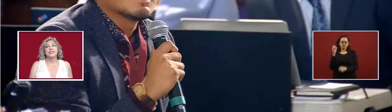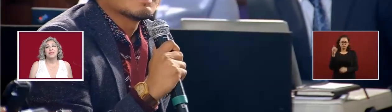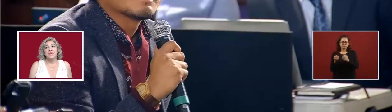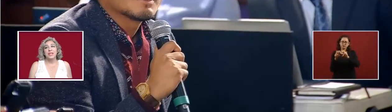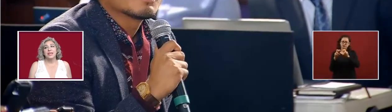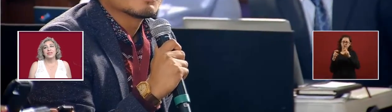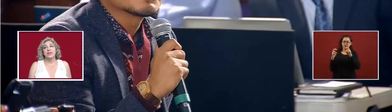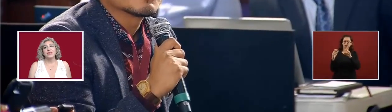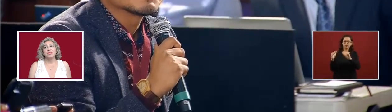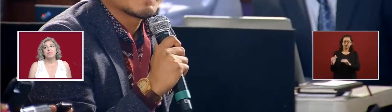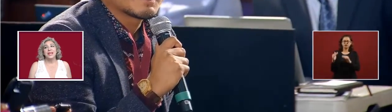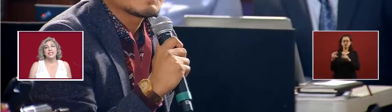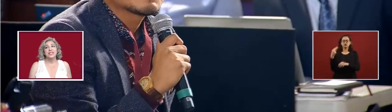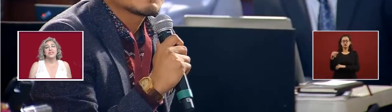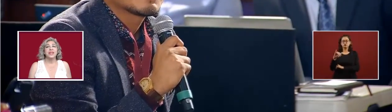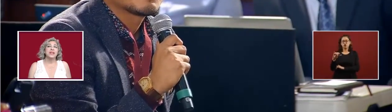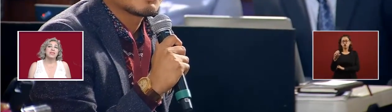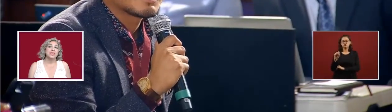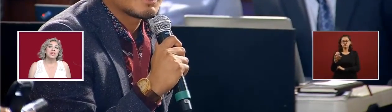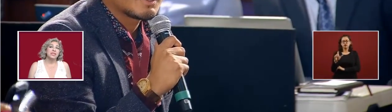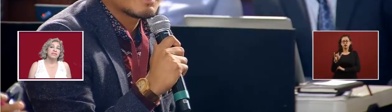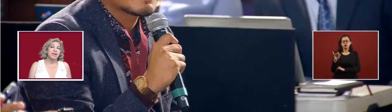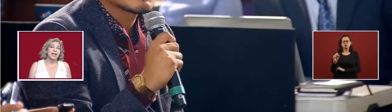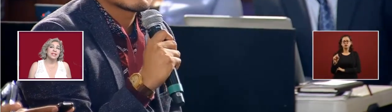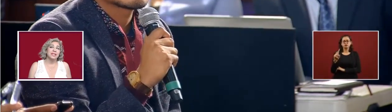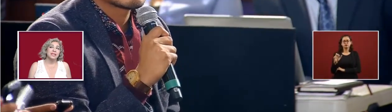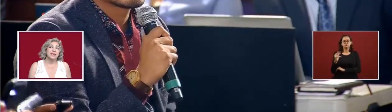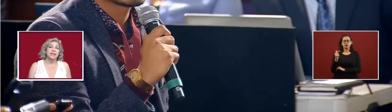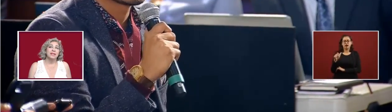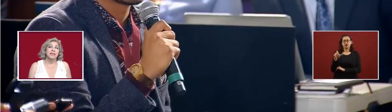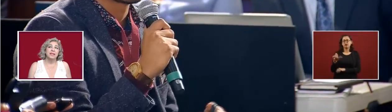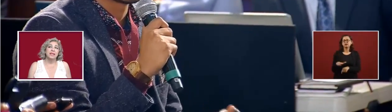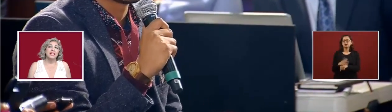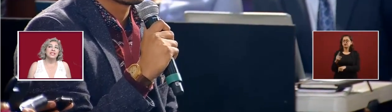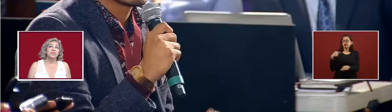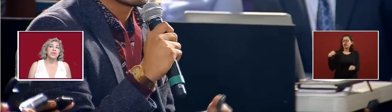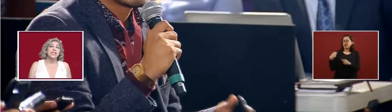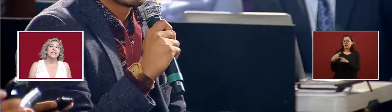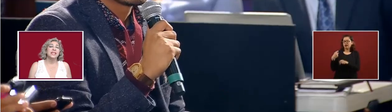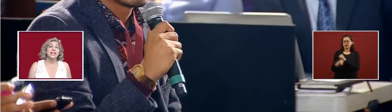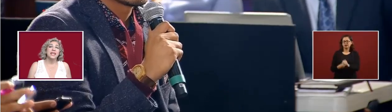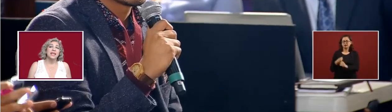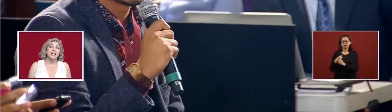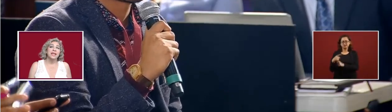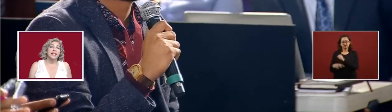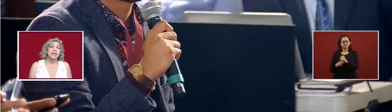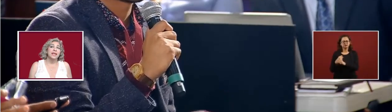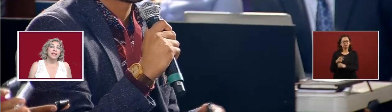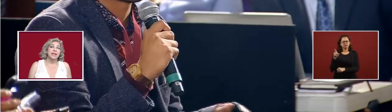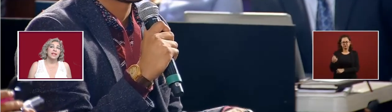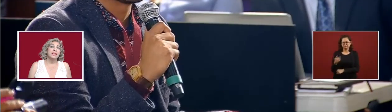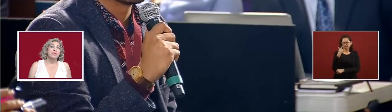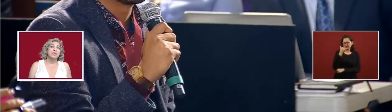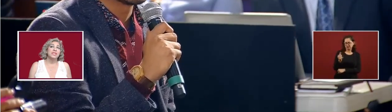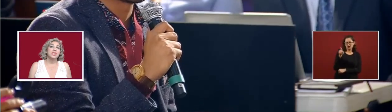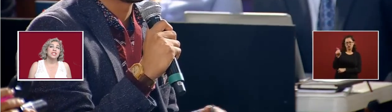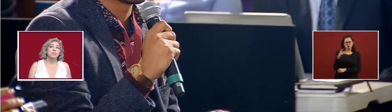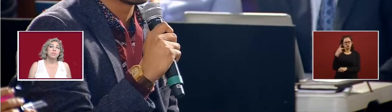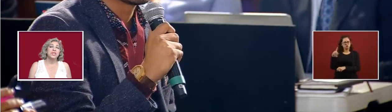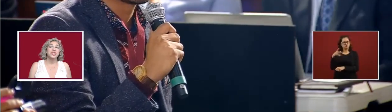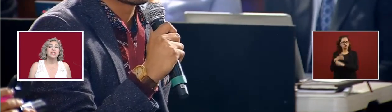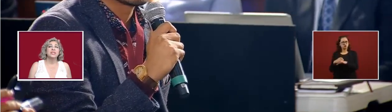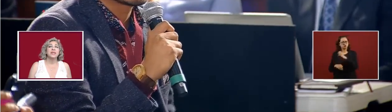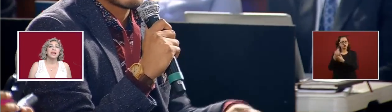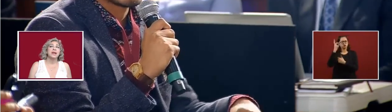some electrical magistrate Jose Luis Vargas because recently there was a